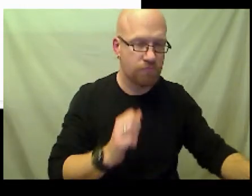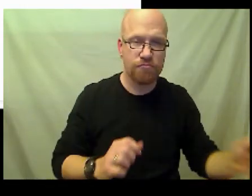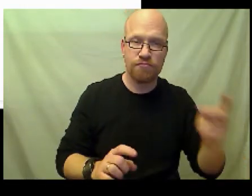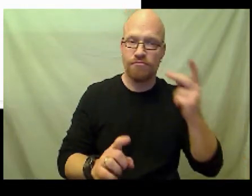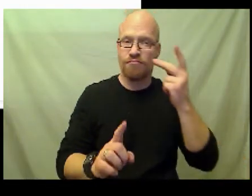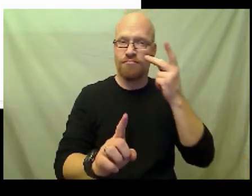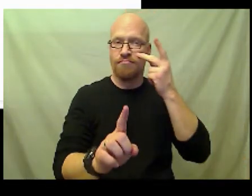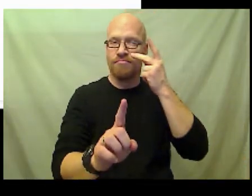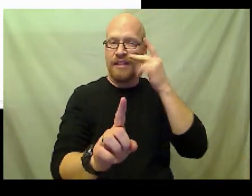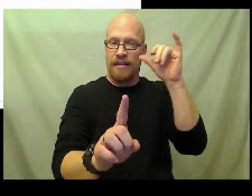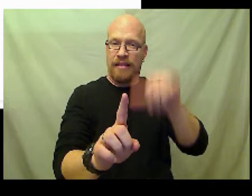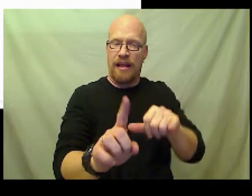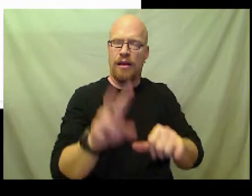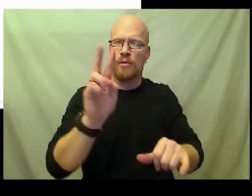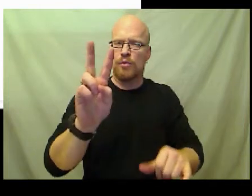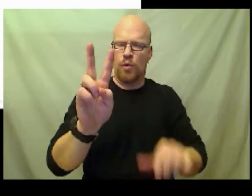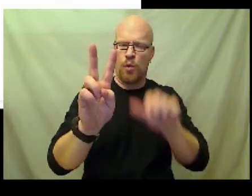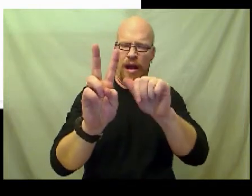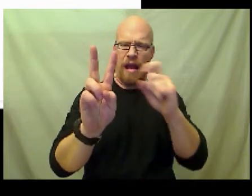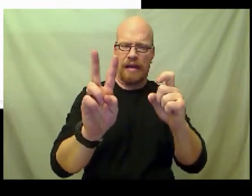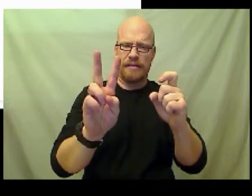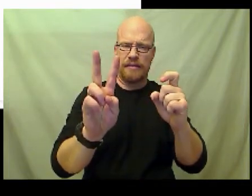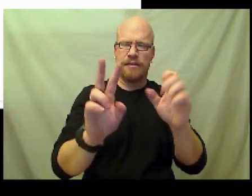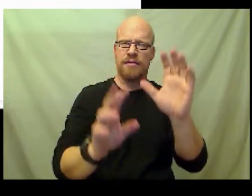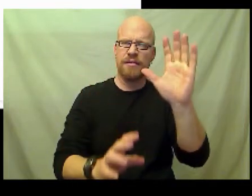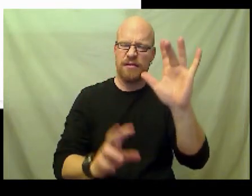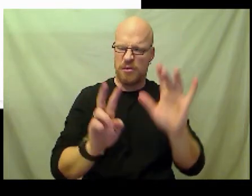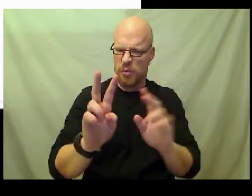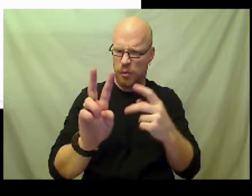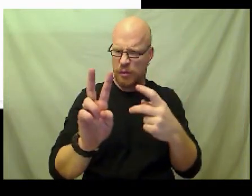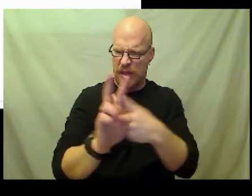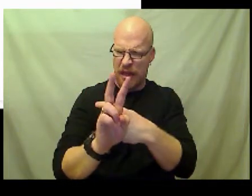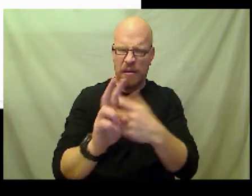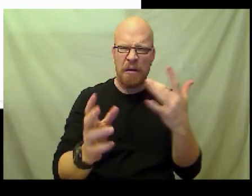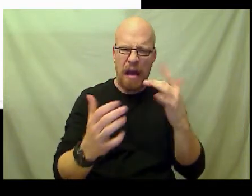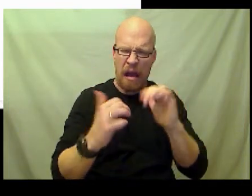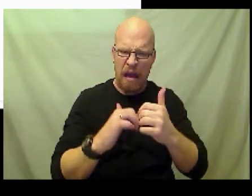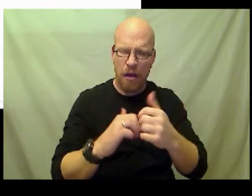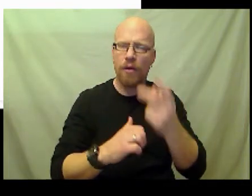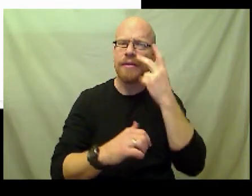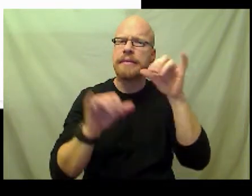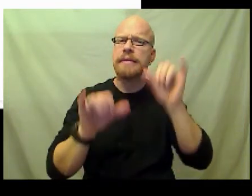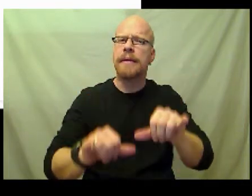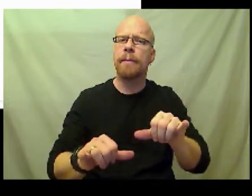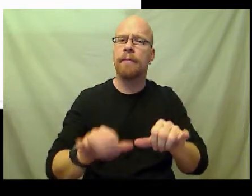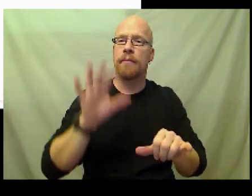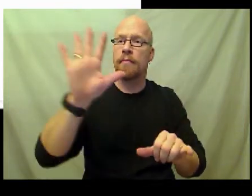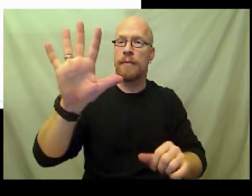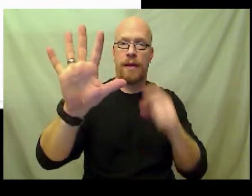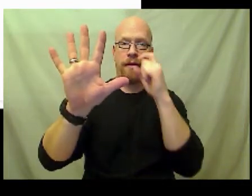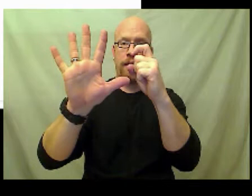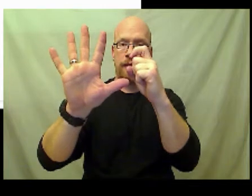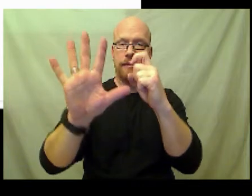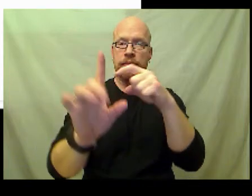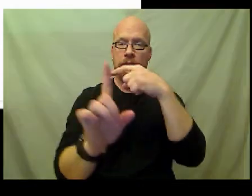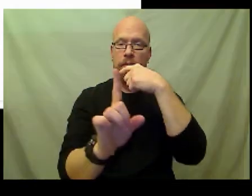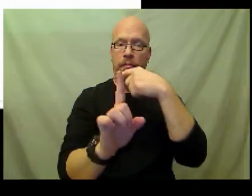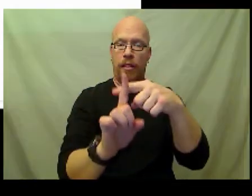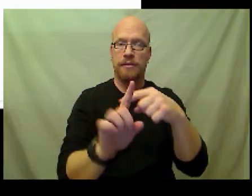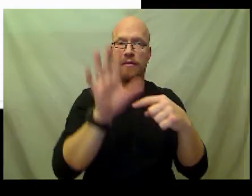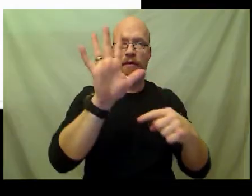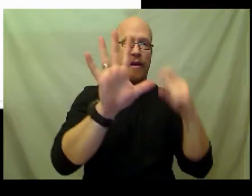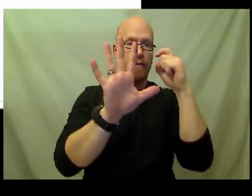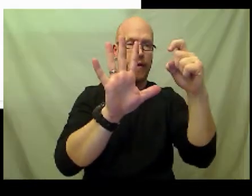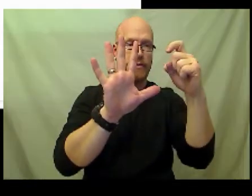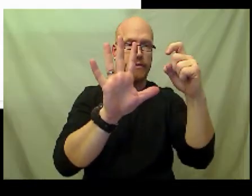Okay, so this pattern we've seen recently, 2ax, 2 times ax, what is, how do you get that? Remember, we had 5x